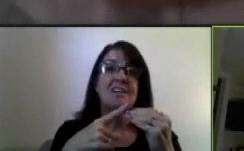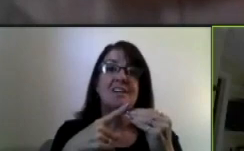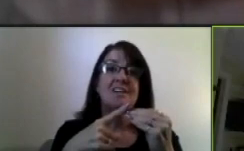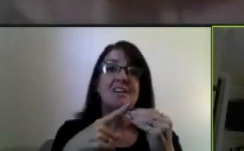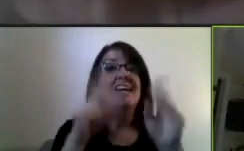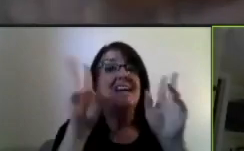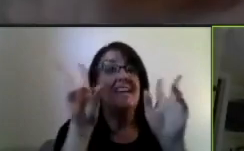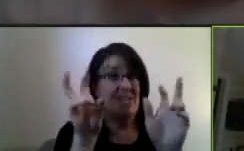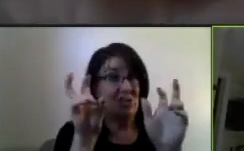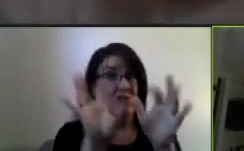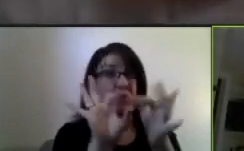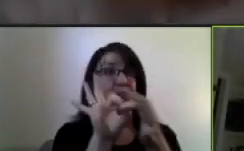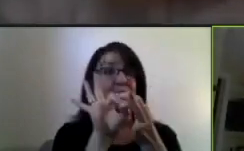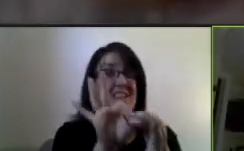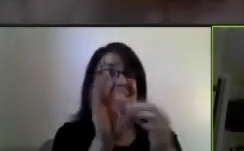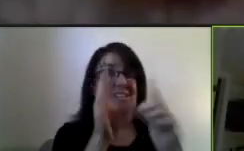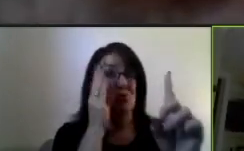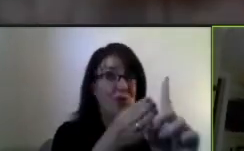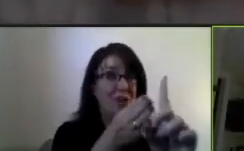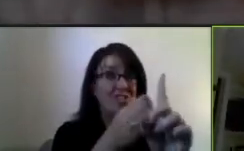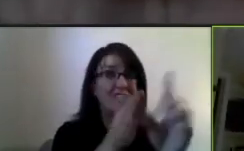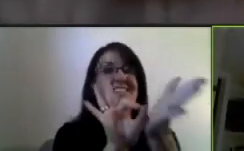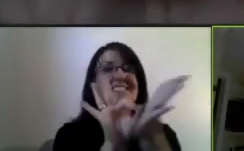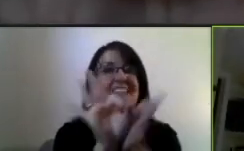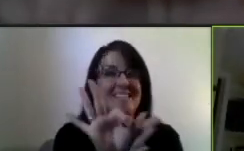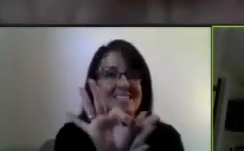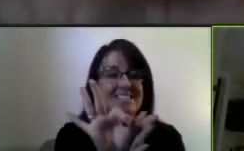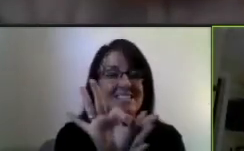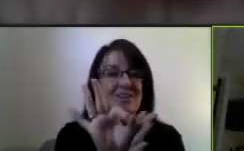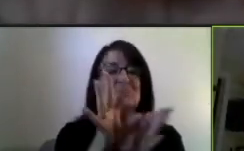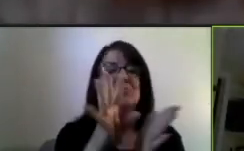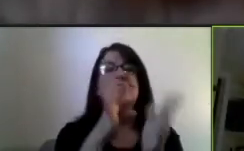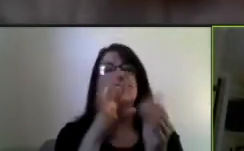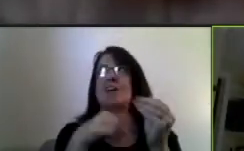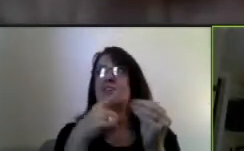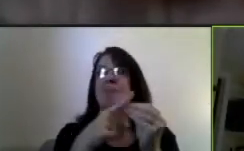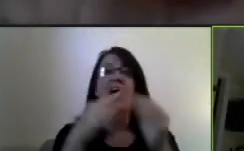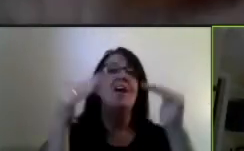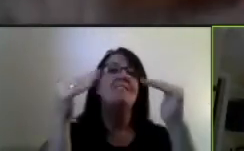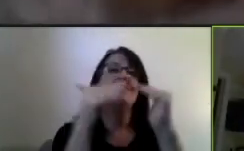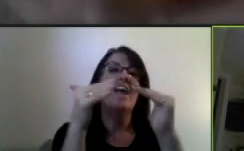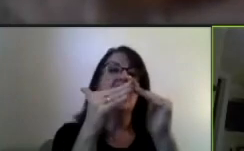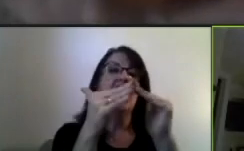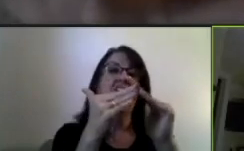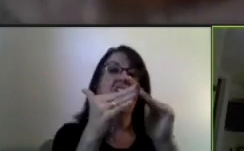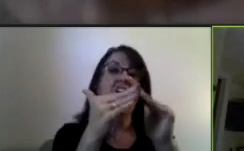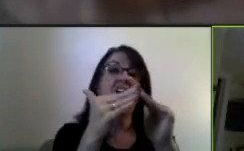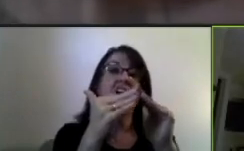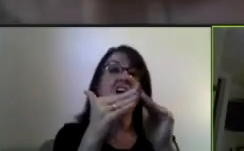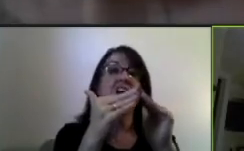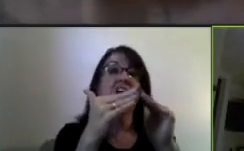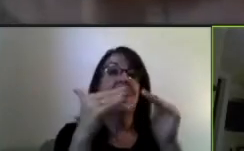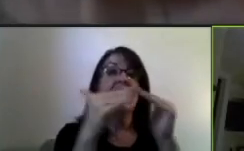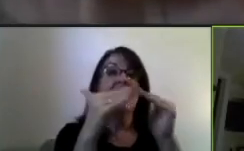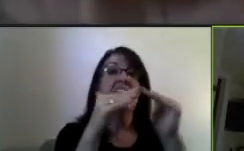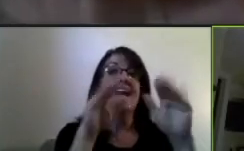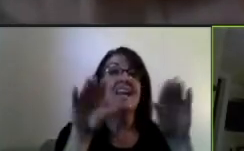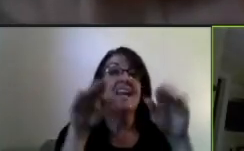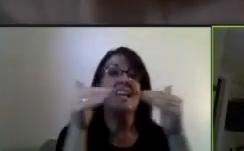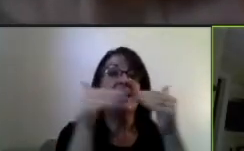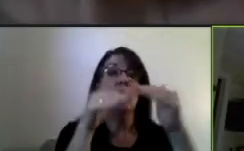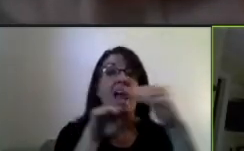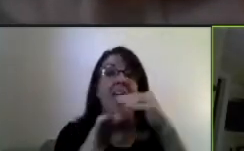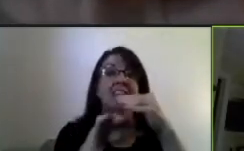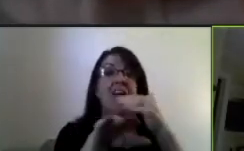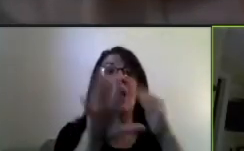issue that relates directly to the census, to just what we were talking about fair representation and equal access. So let me just